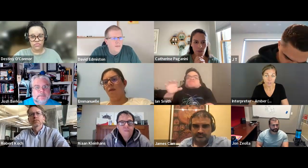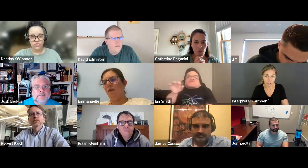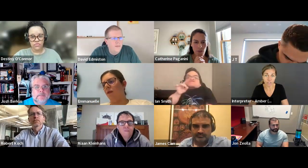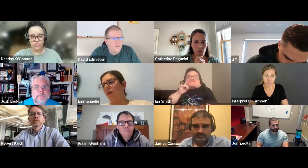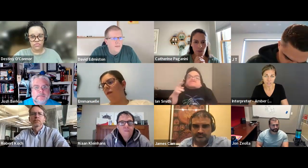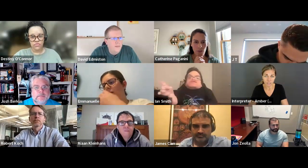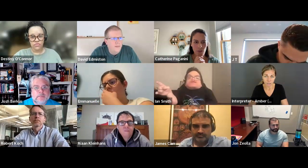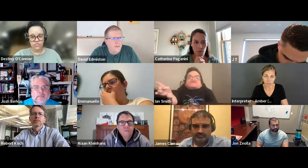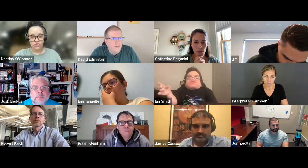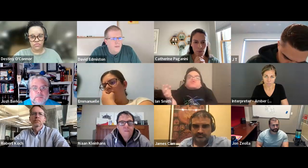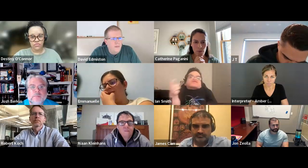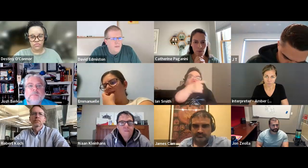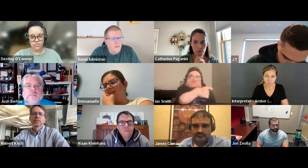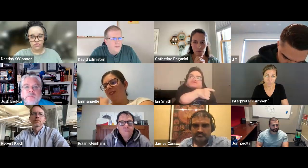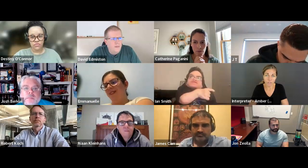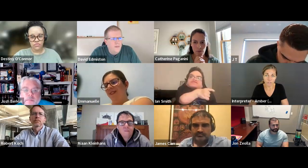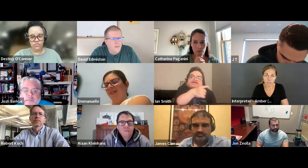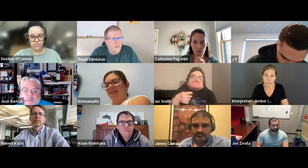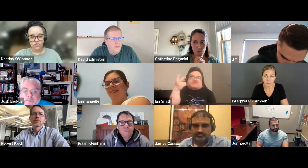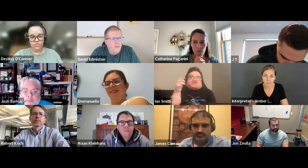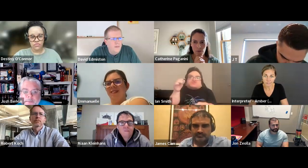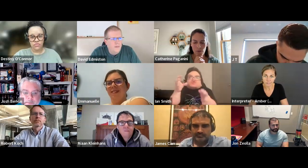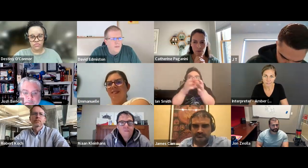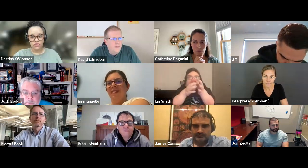In the agenda, you see,